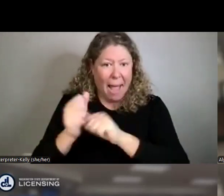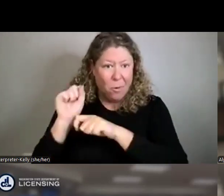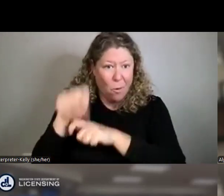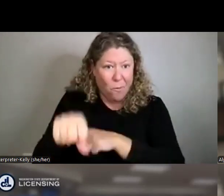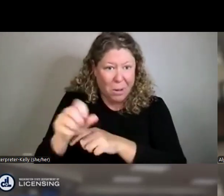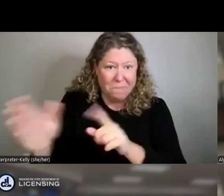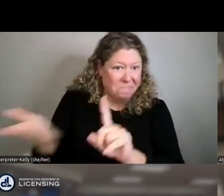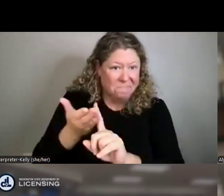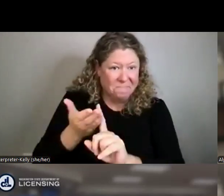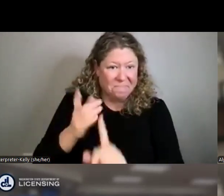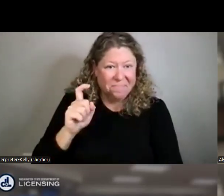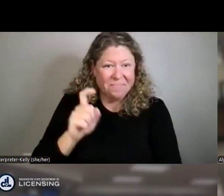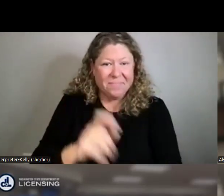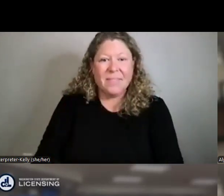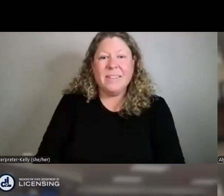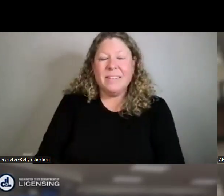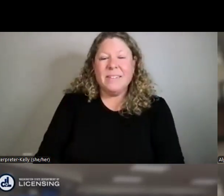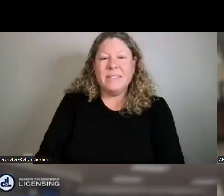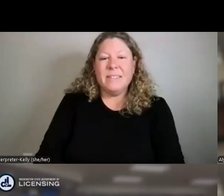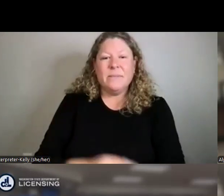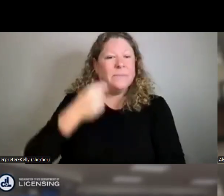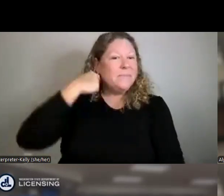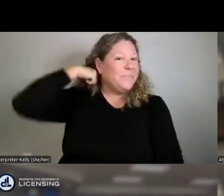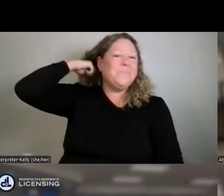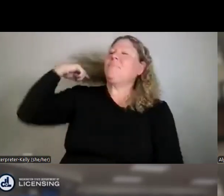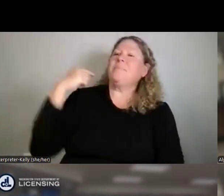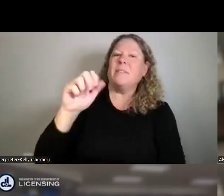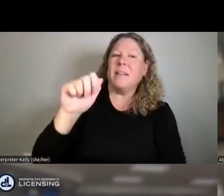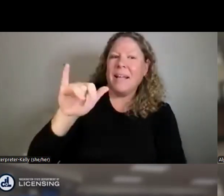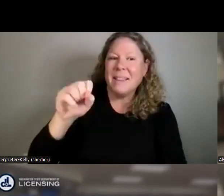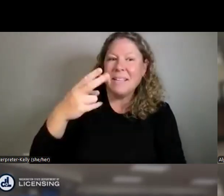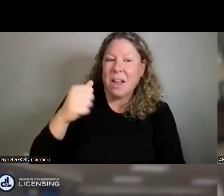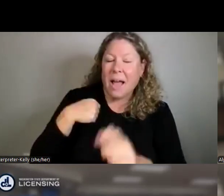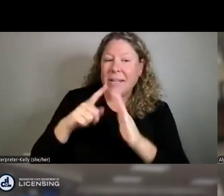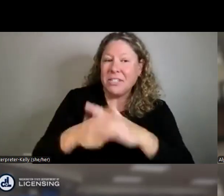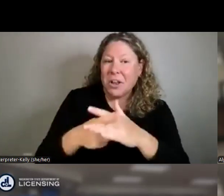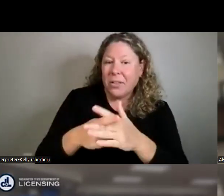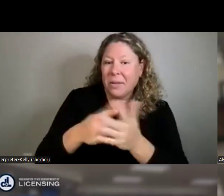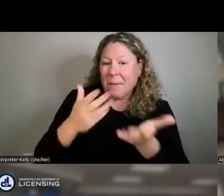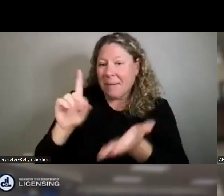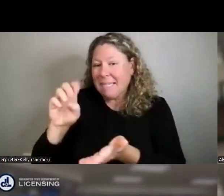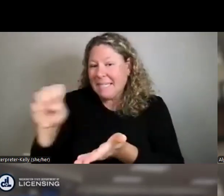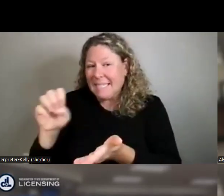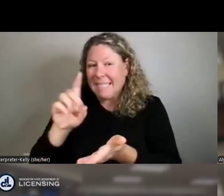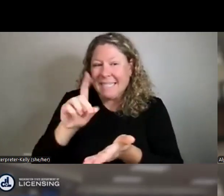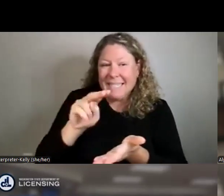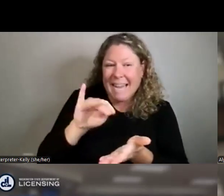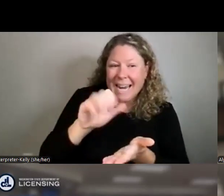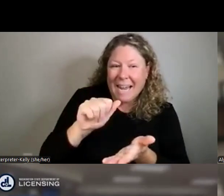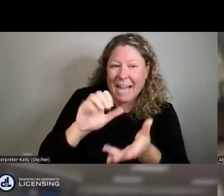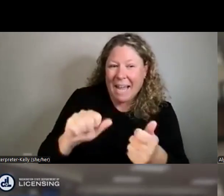Oh, wow. I I can start on that one, and then I'd love to hear from Dee and Danica if you've got